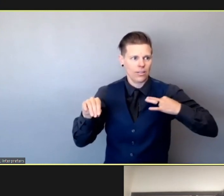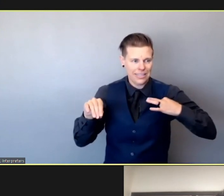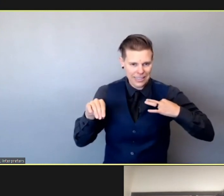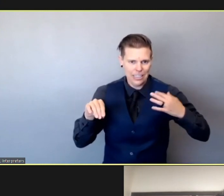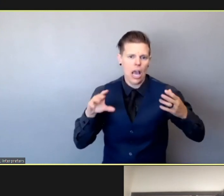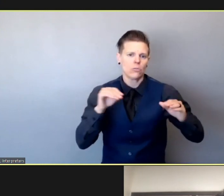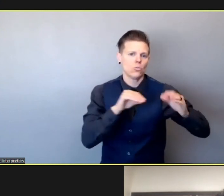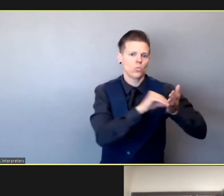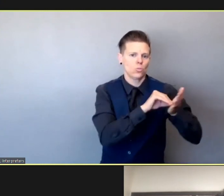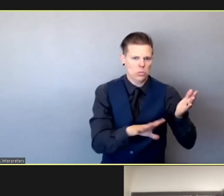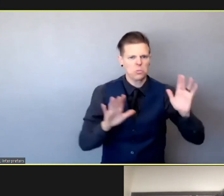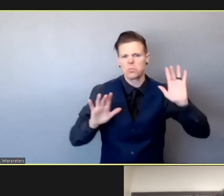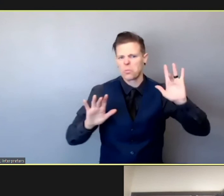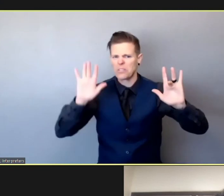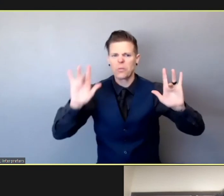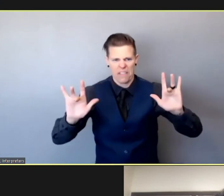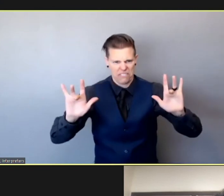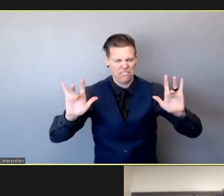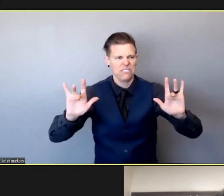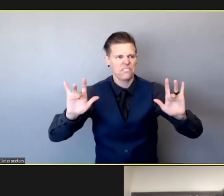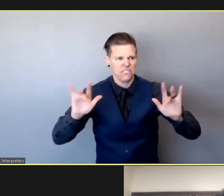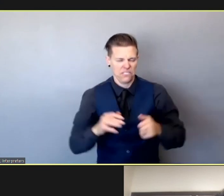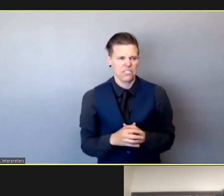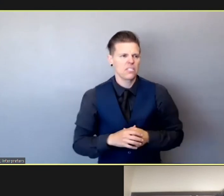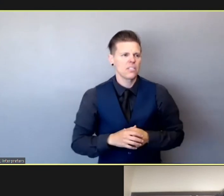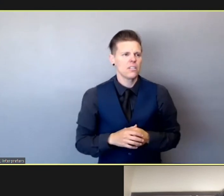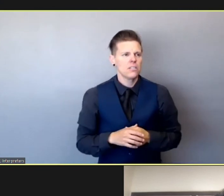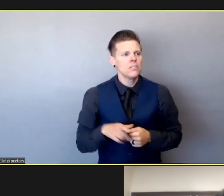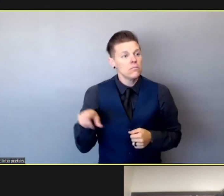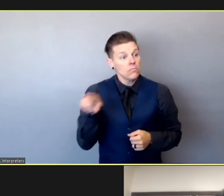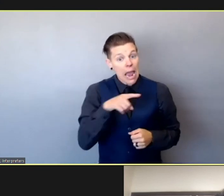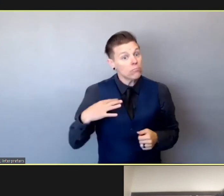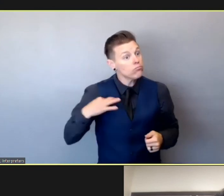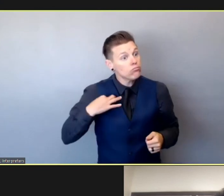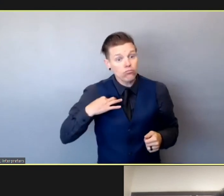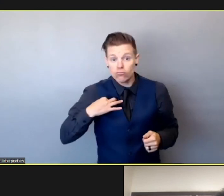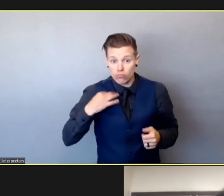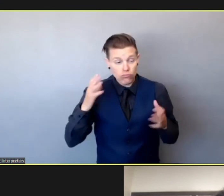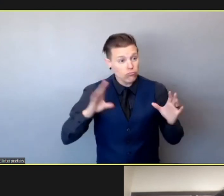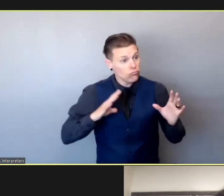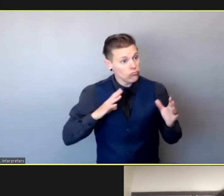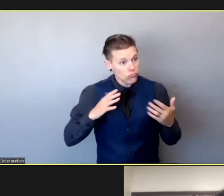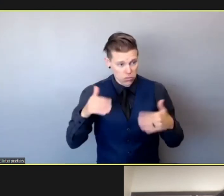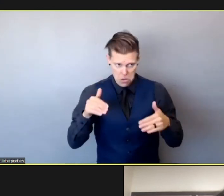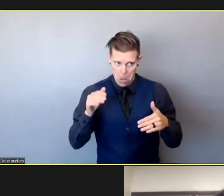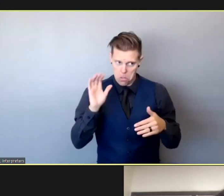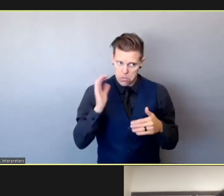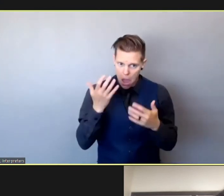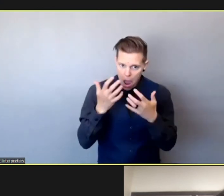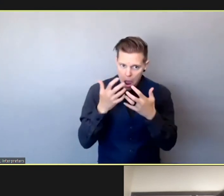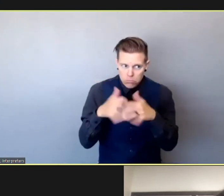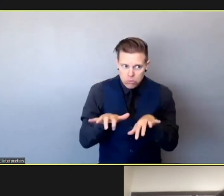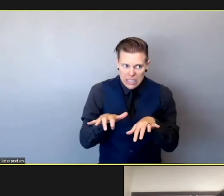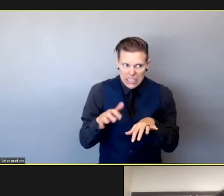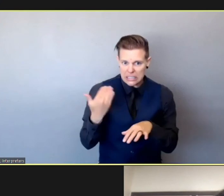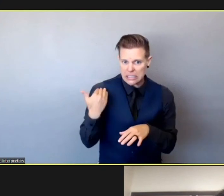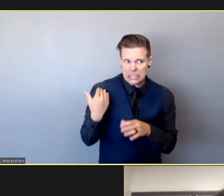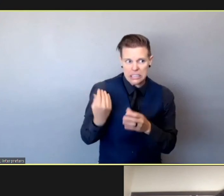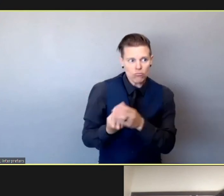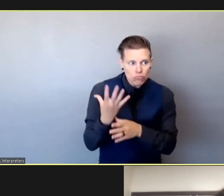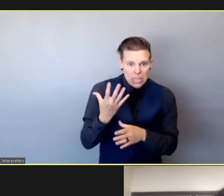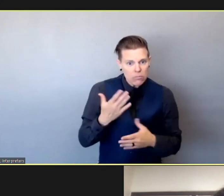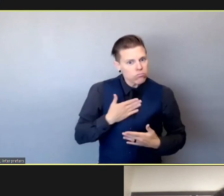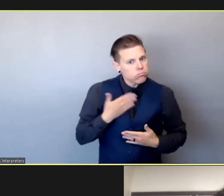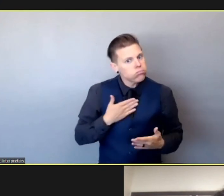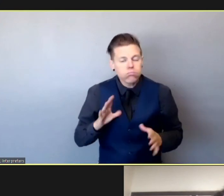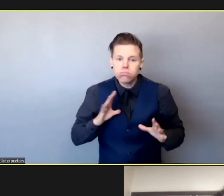I guess I was a little curious if the voluntary testing for students thing worked out in the spring, if anybody really did it.